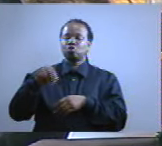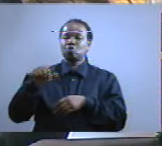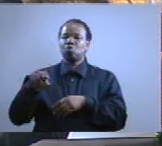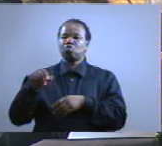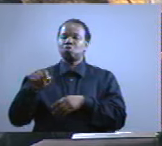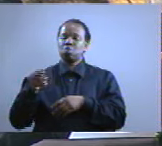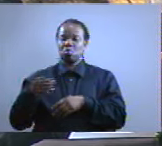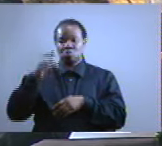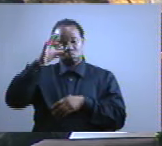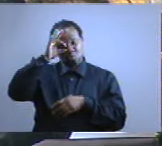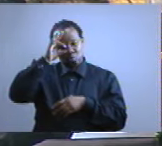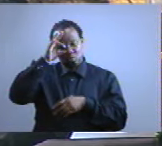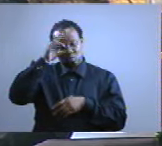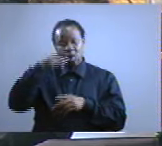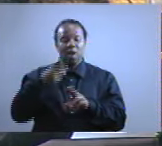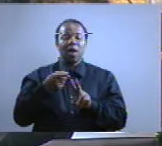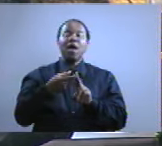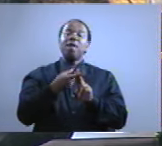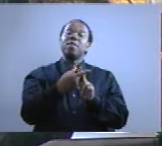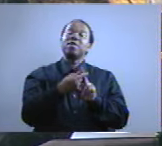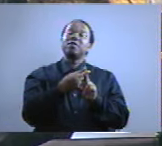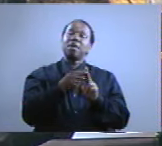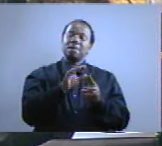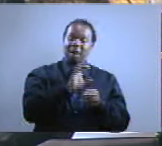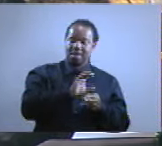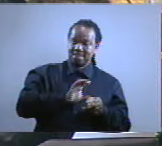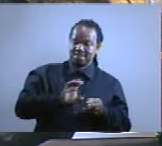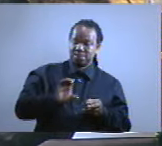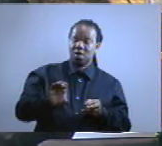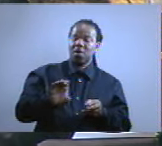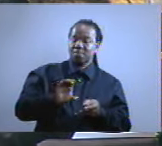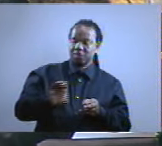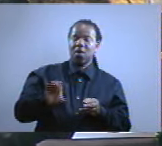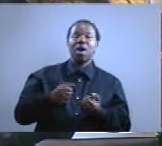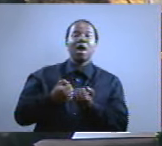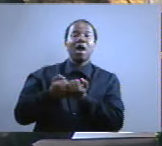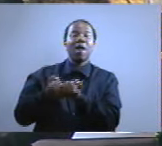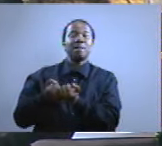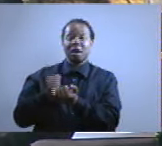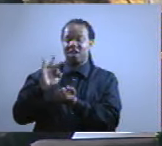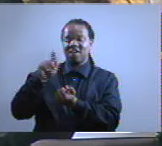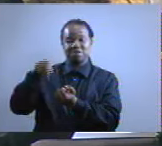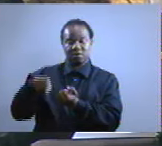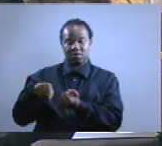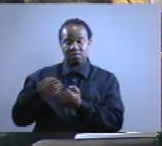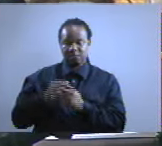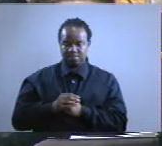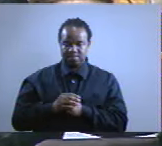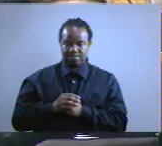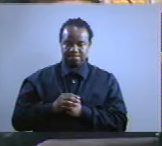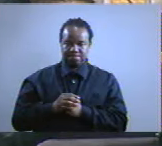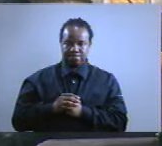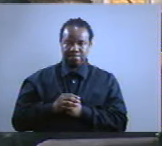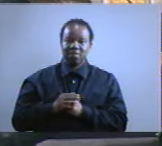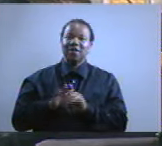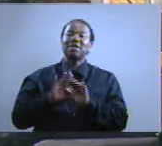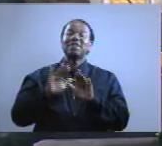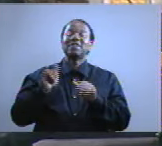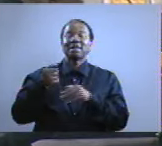Oppenheimers donated funds to causes identified by him. Also acknowledges that the science, the